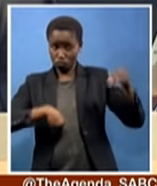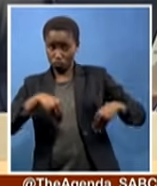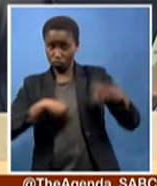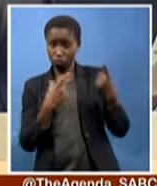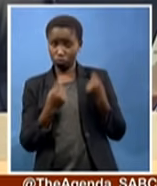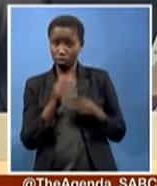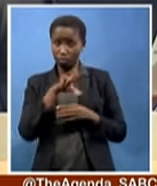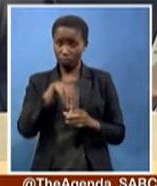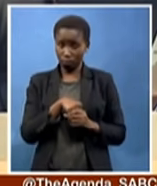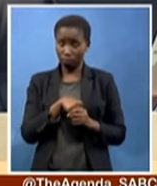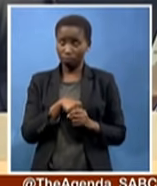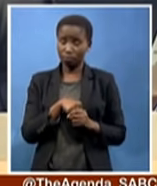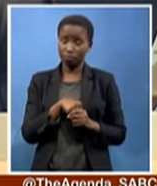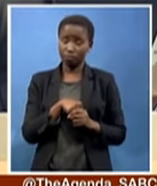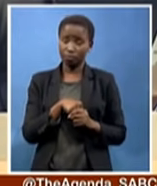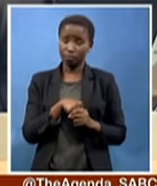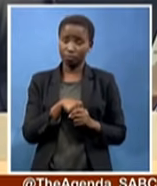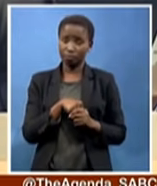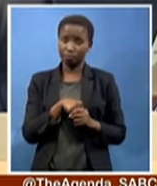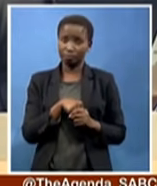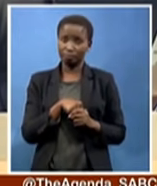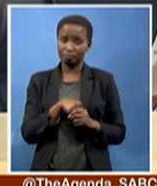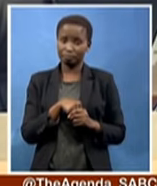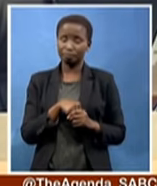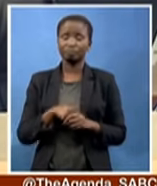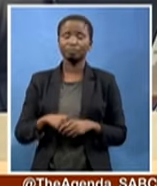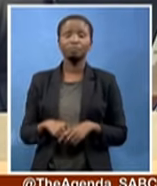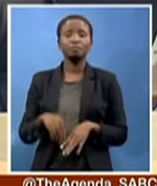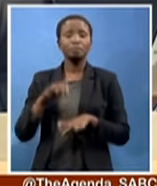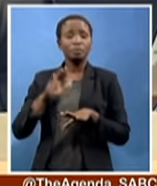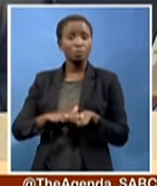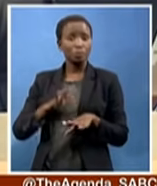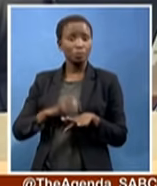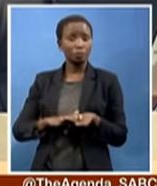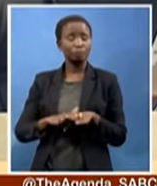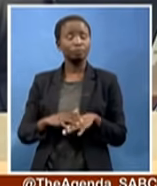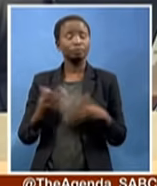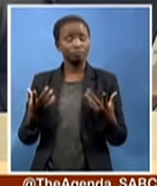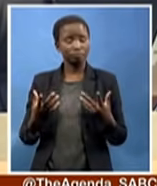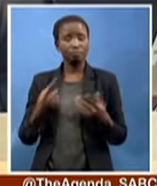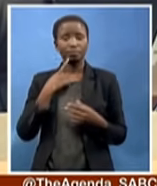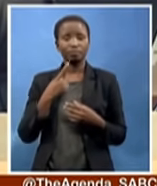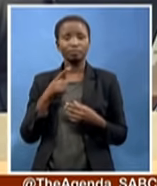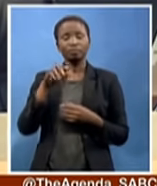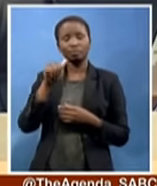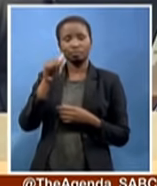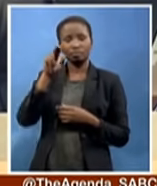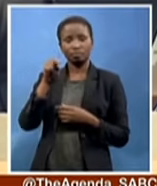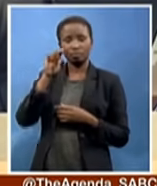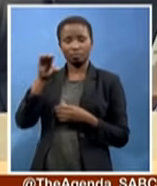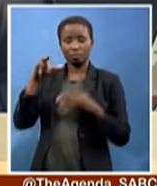It further resolved to ensure that ANC members and structures cooperate with law enforcement